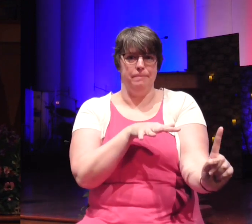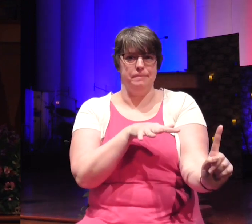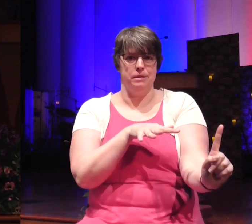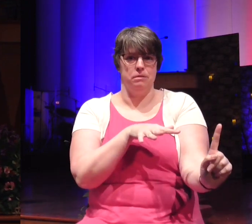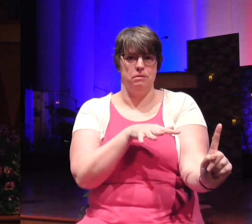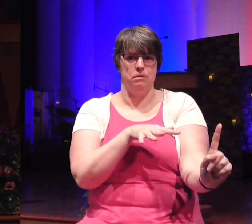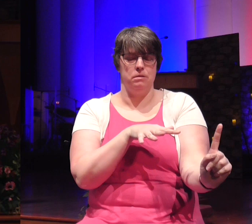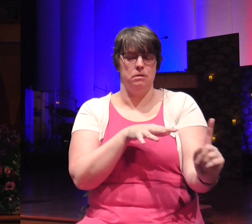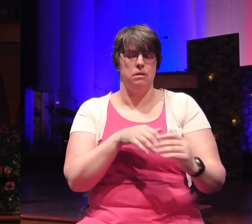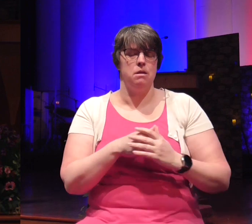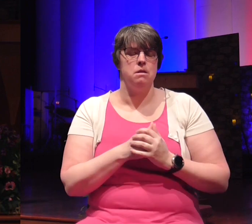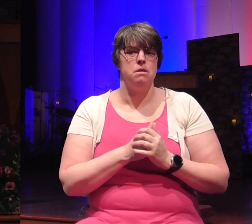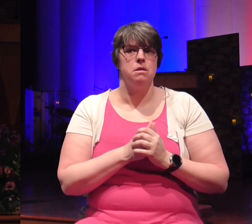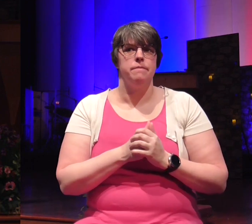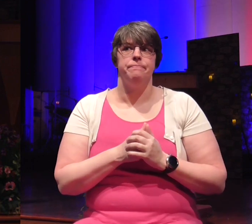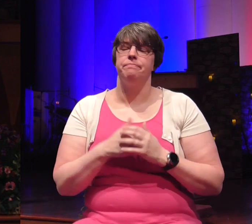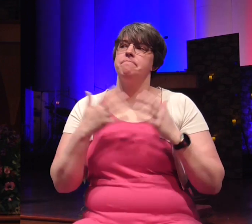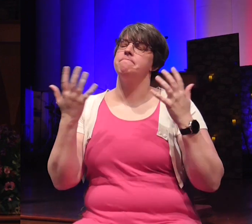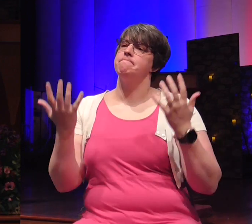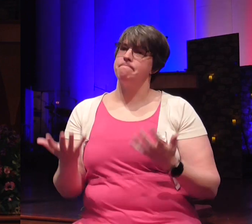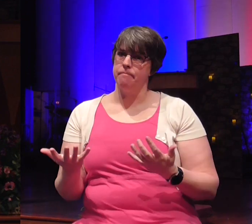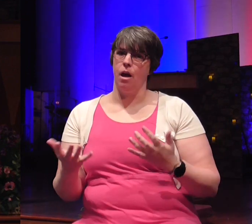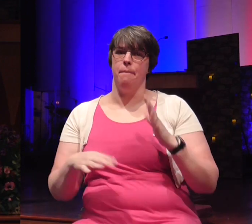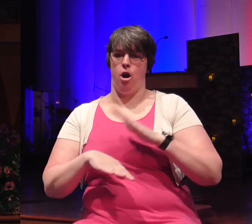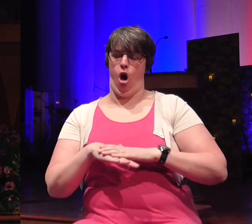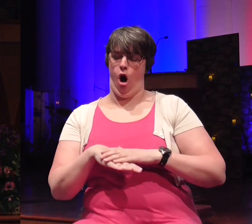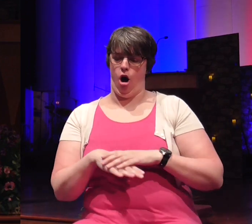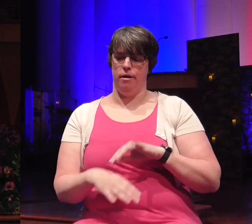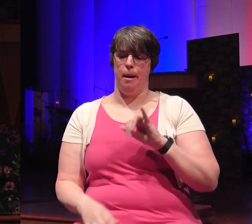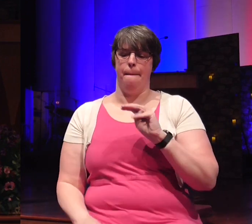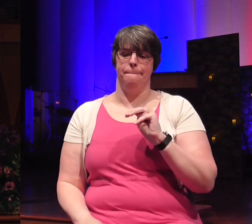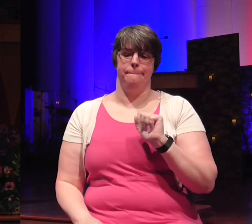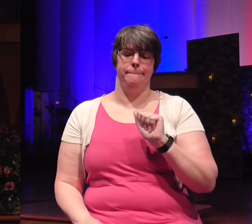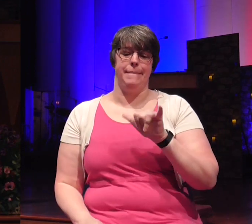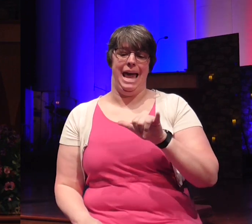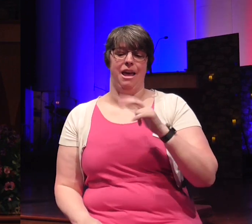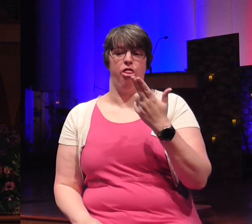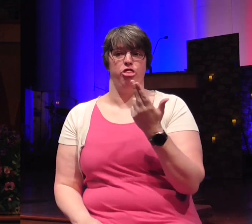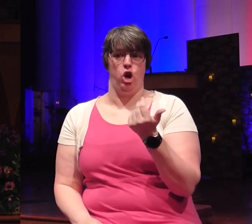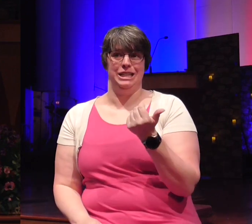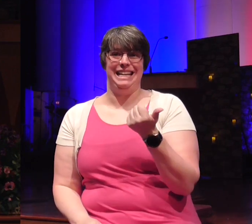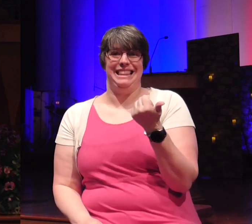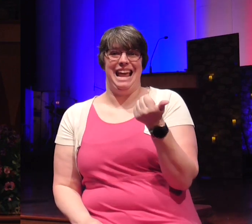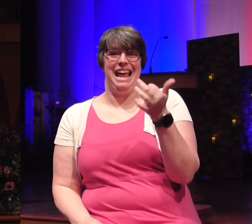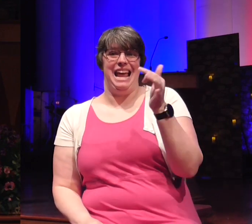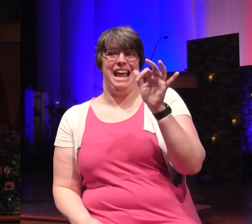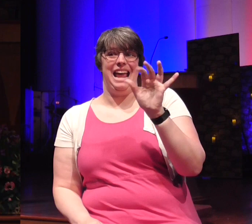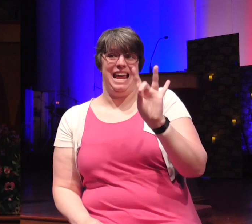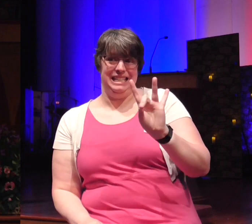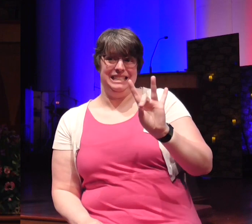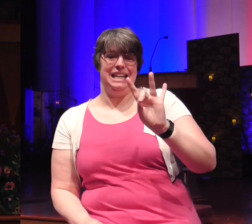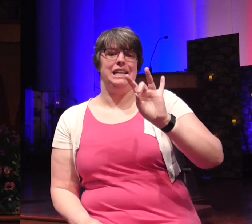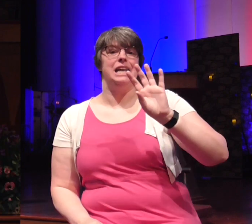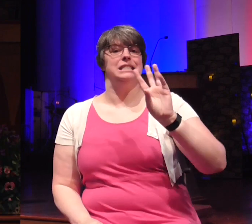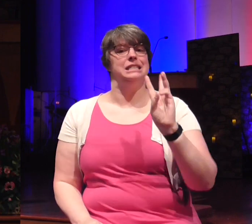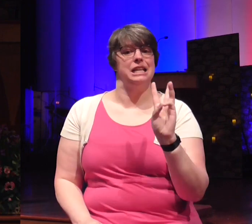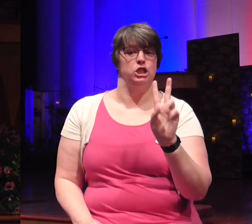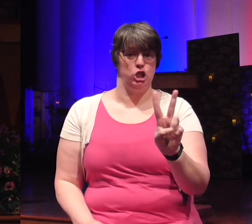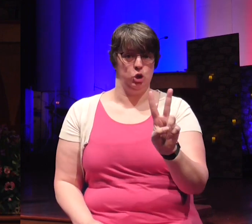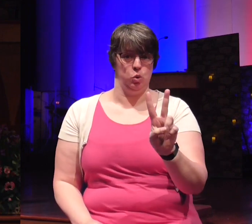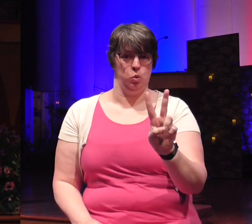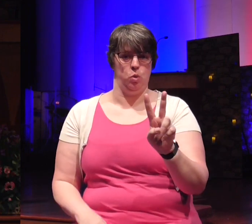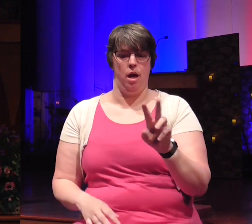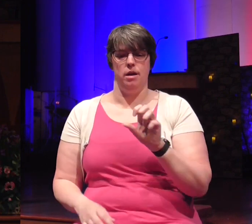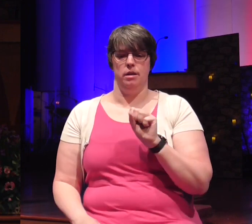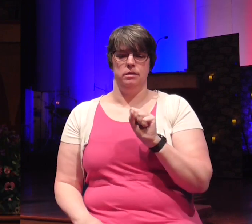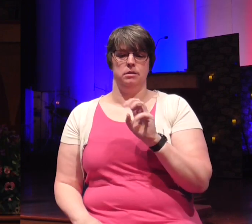situation. Nevertheless, on May 13th, 1862, Smalls sneaked his